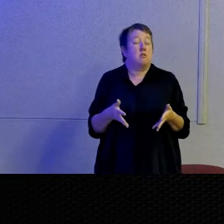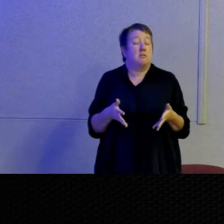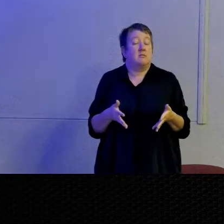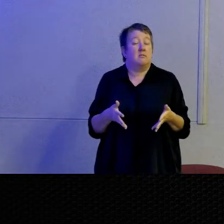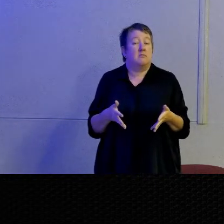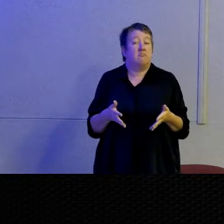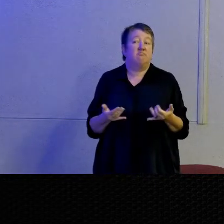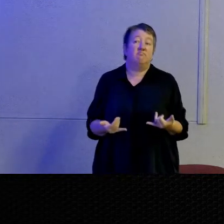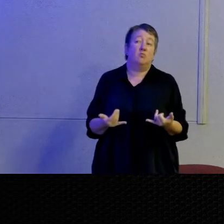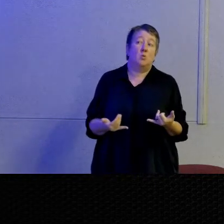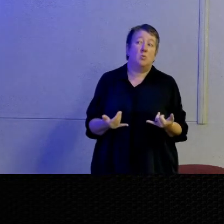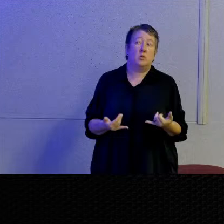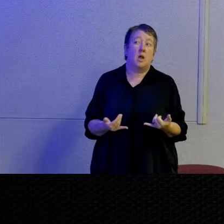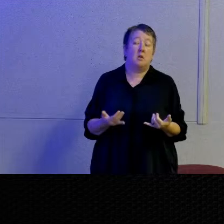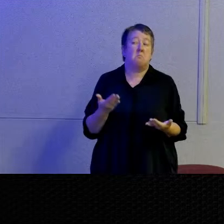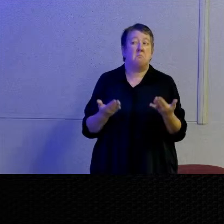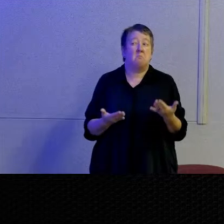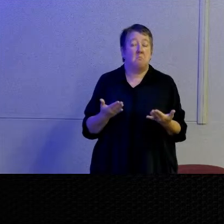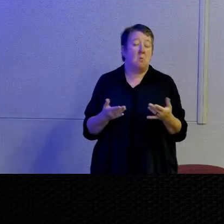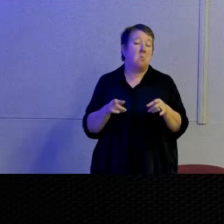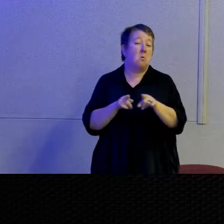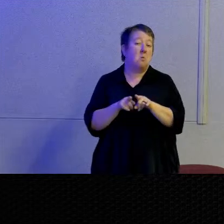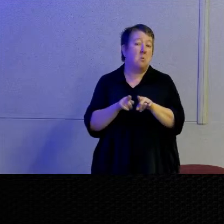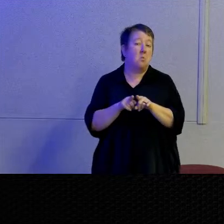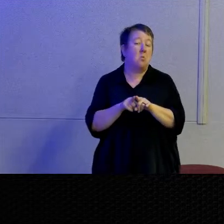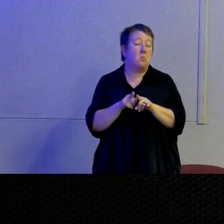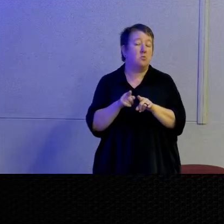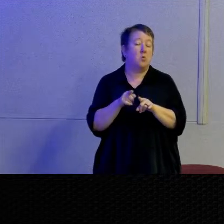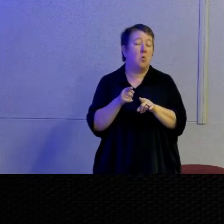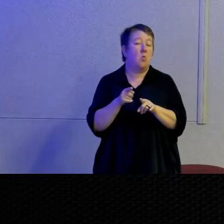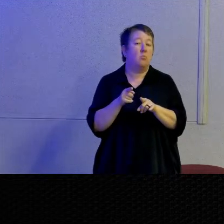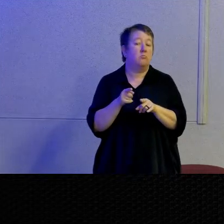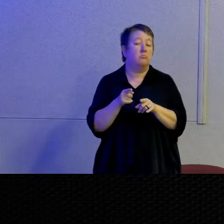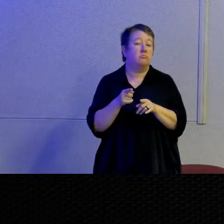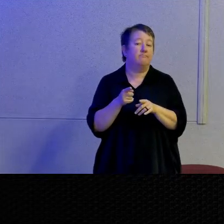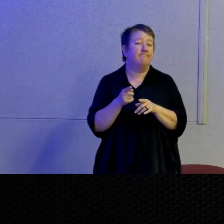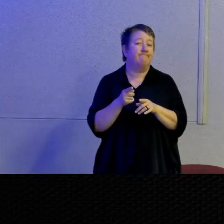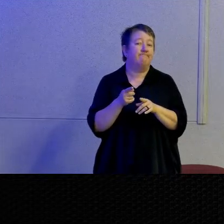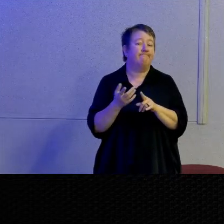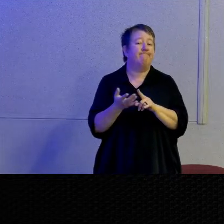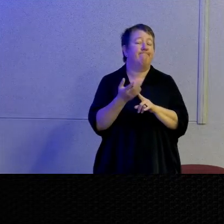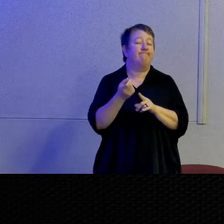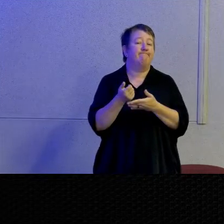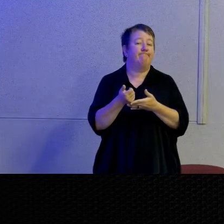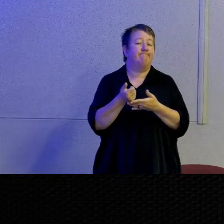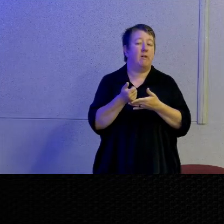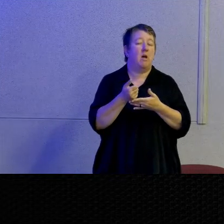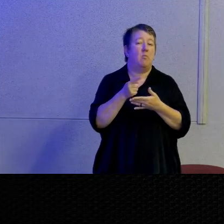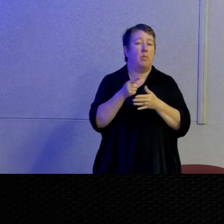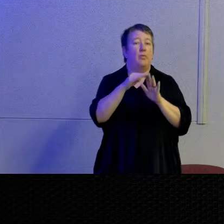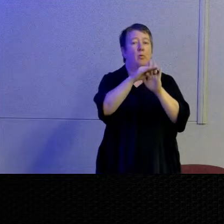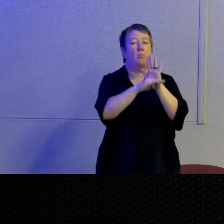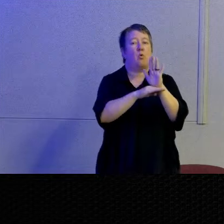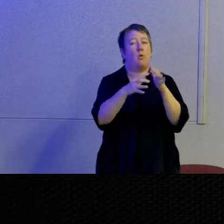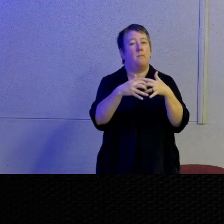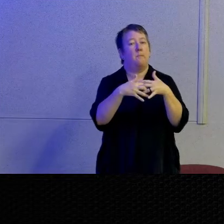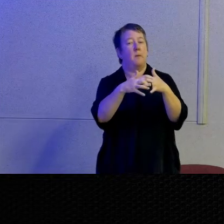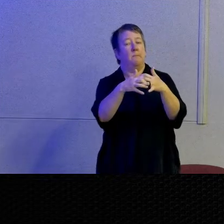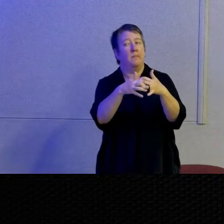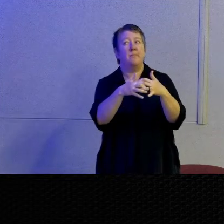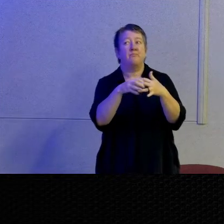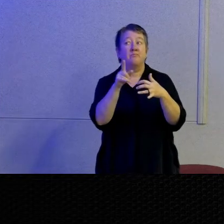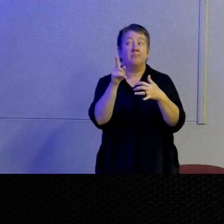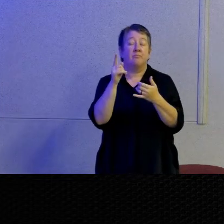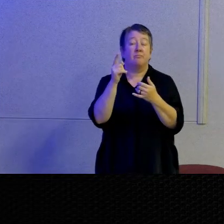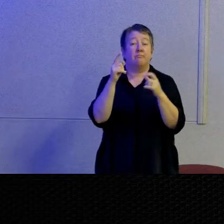which perhaps also led to the formation of the program, is the picture that we see here, that